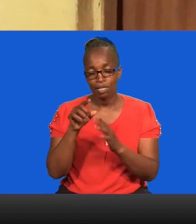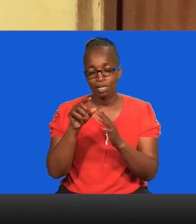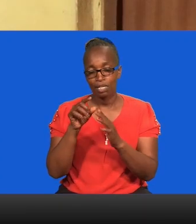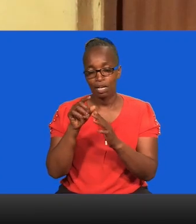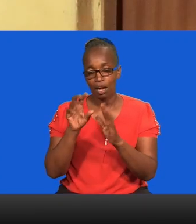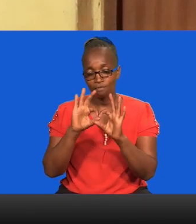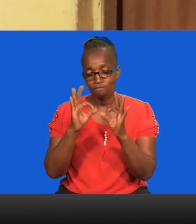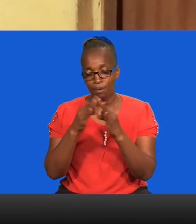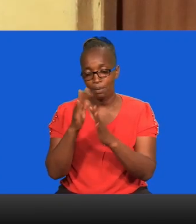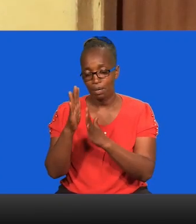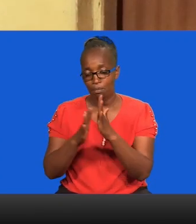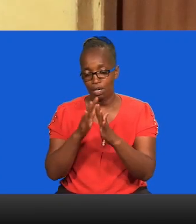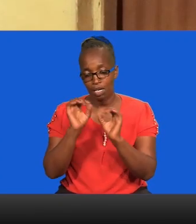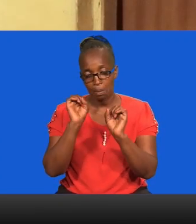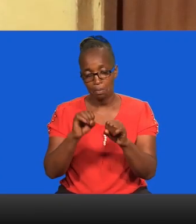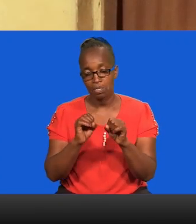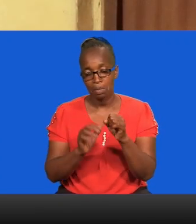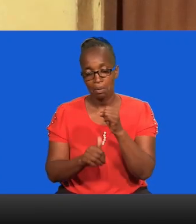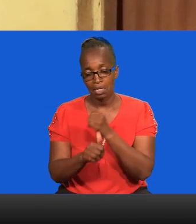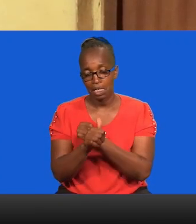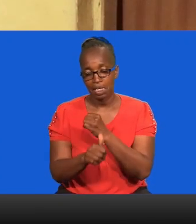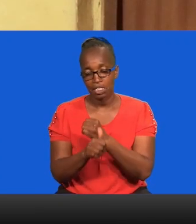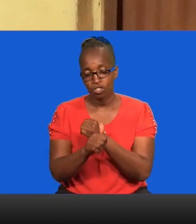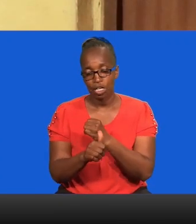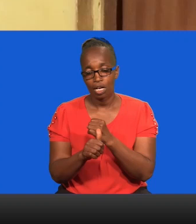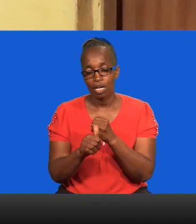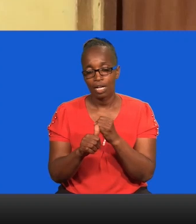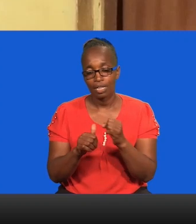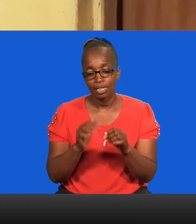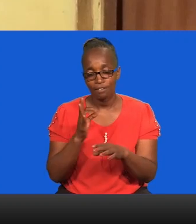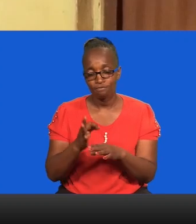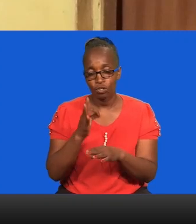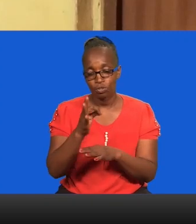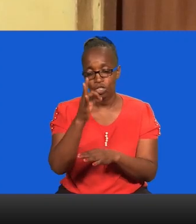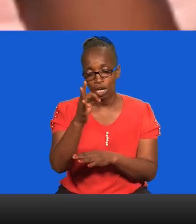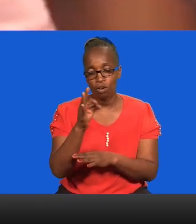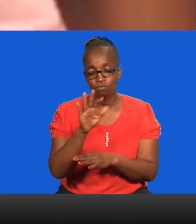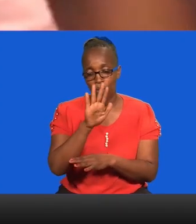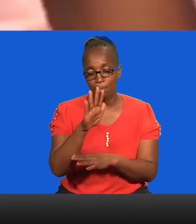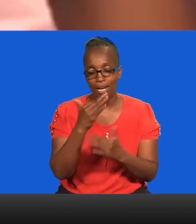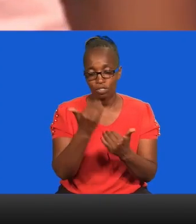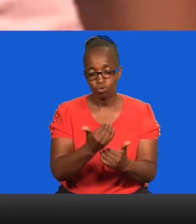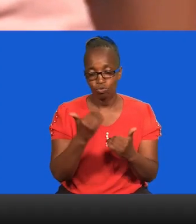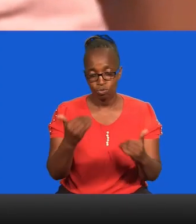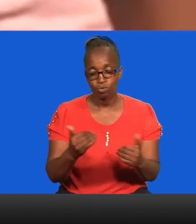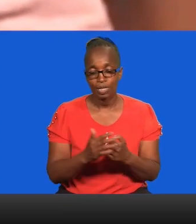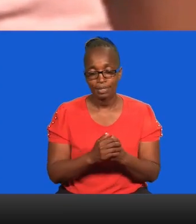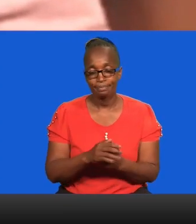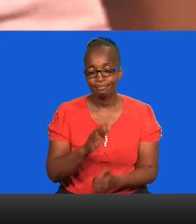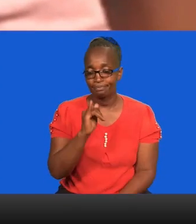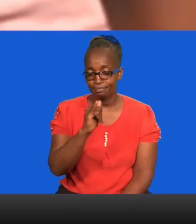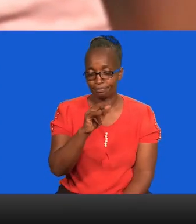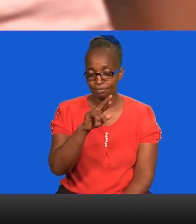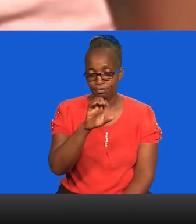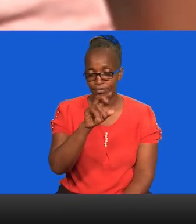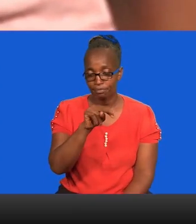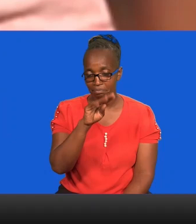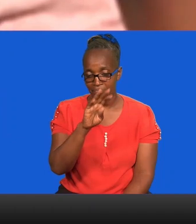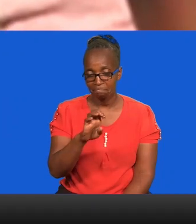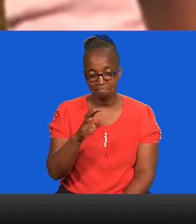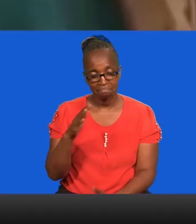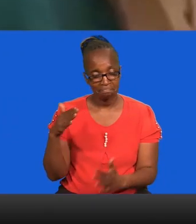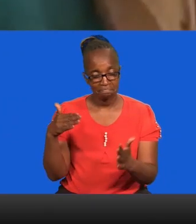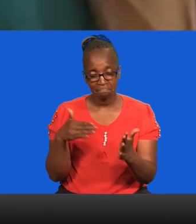their young ones and therefore in future they could not get pregnancy. Aidha, Irene amekanusha mawazo